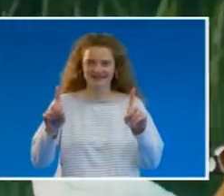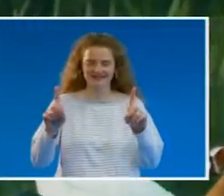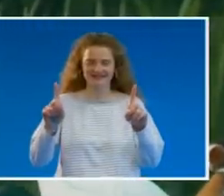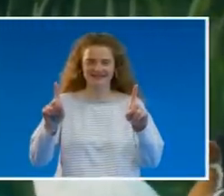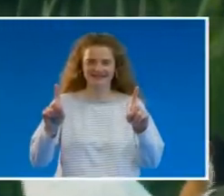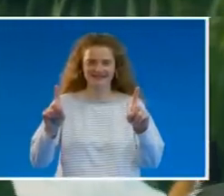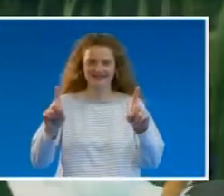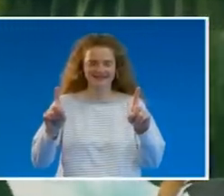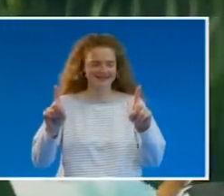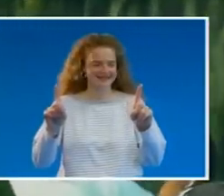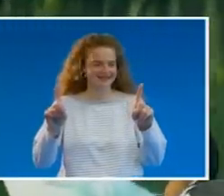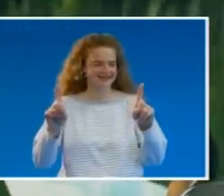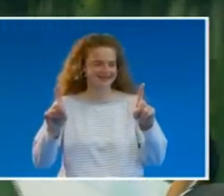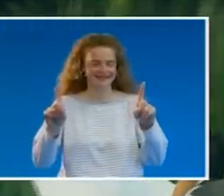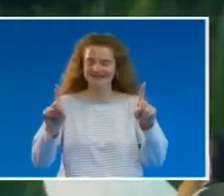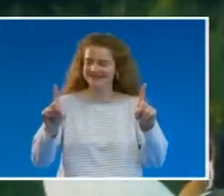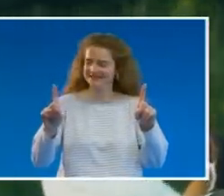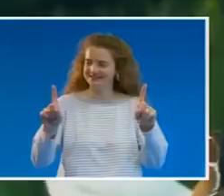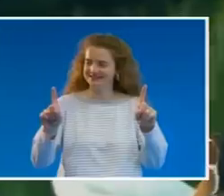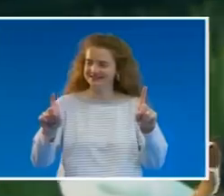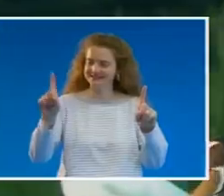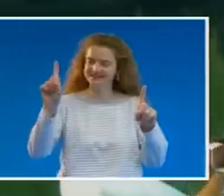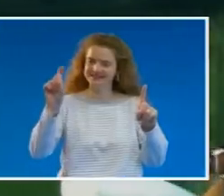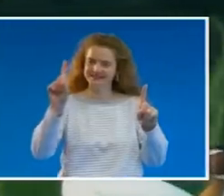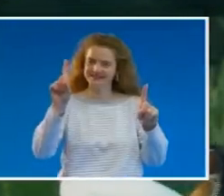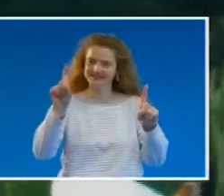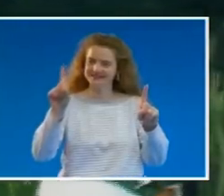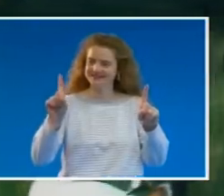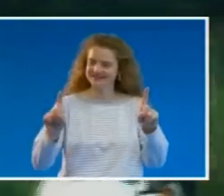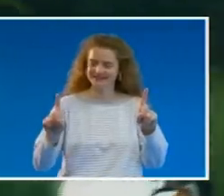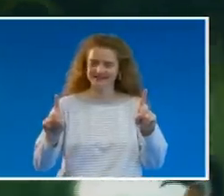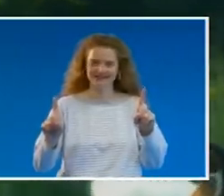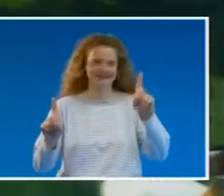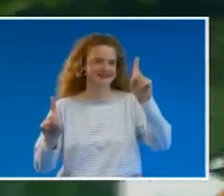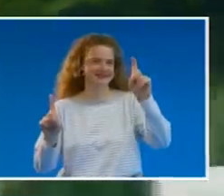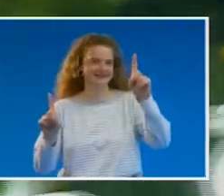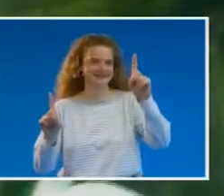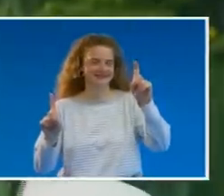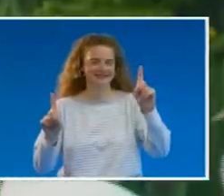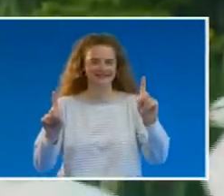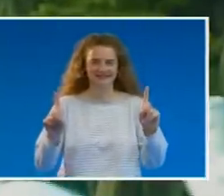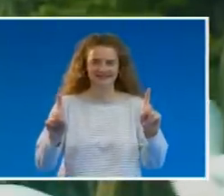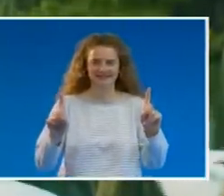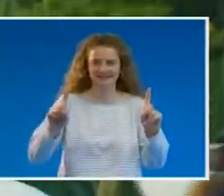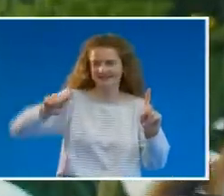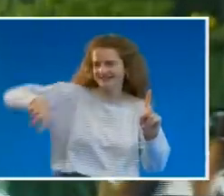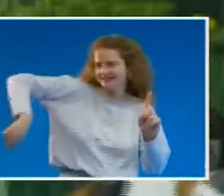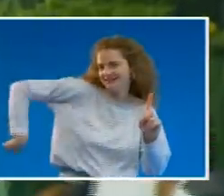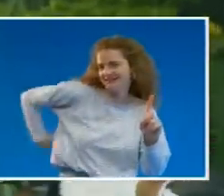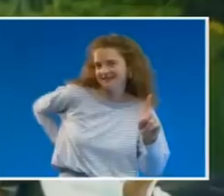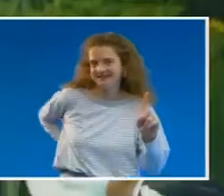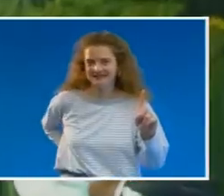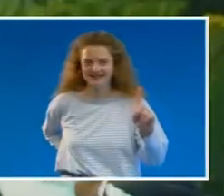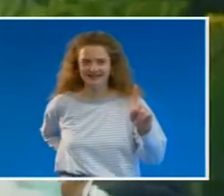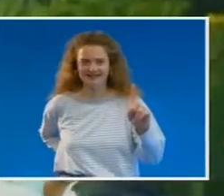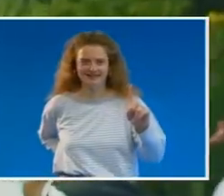Two little dicky birds sitting on a wall, one named Peter, one named Paul.